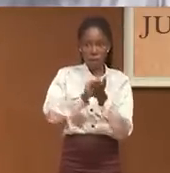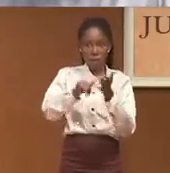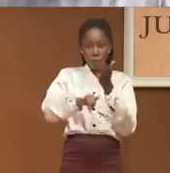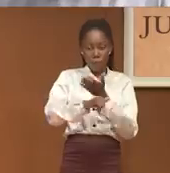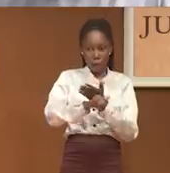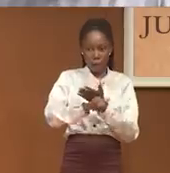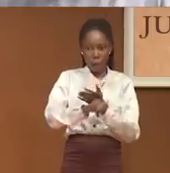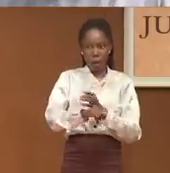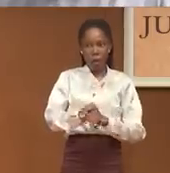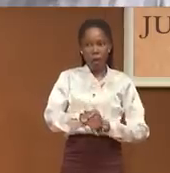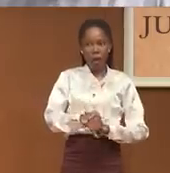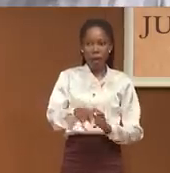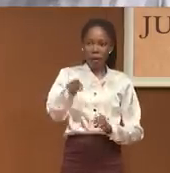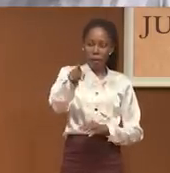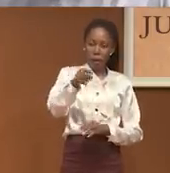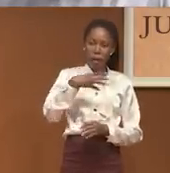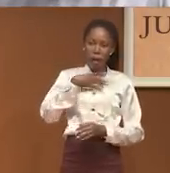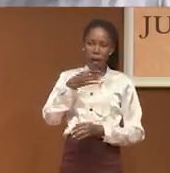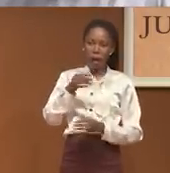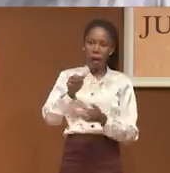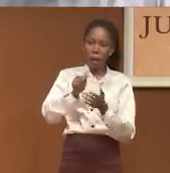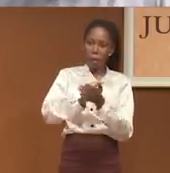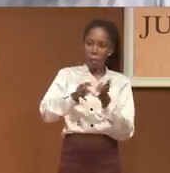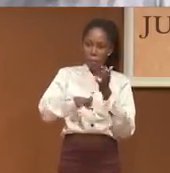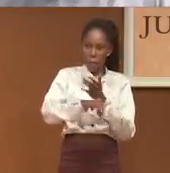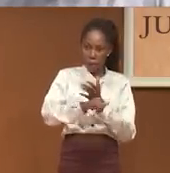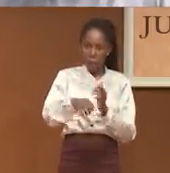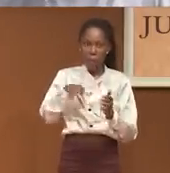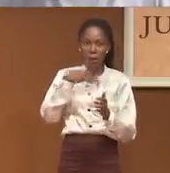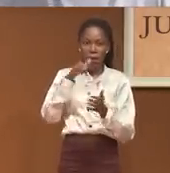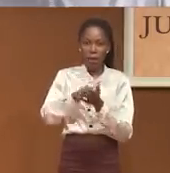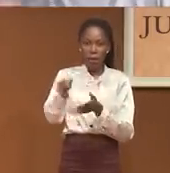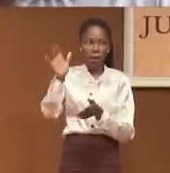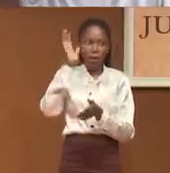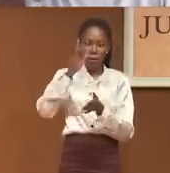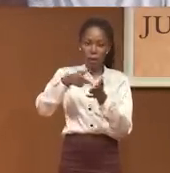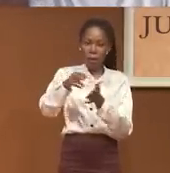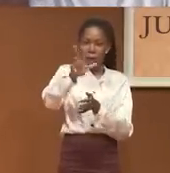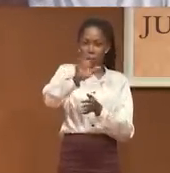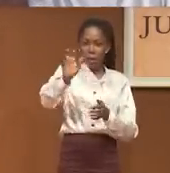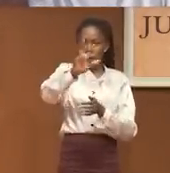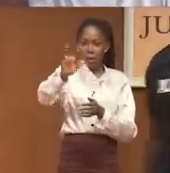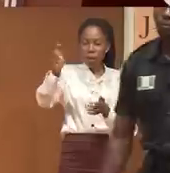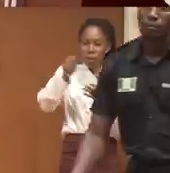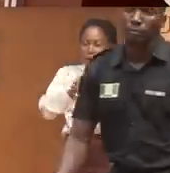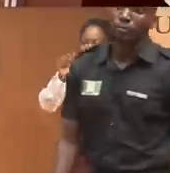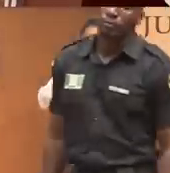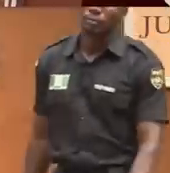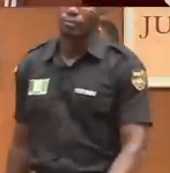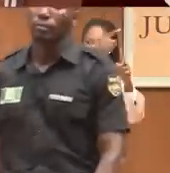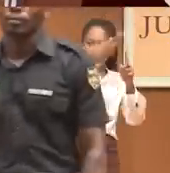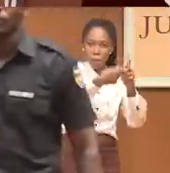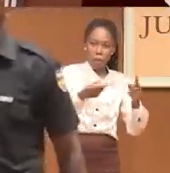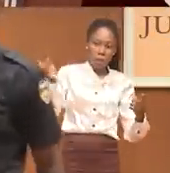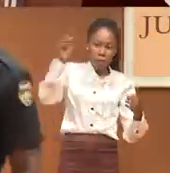proposal. May 17, 2021. He said he will be paying me 300,000 naira every month